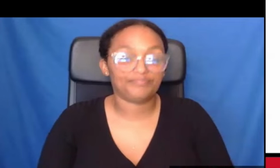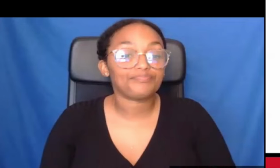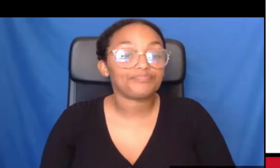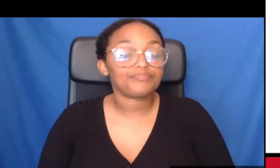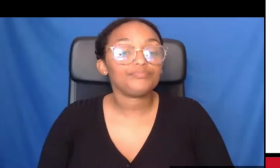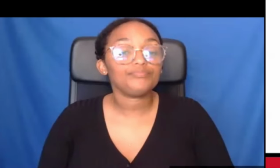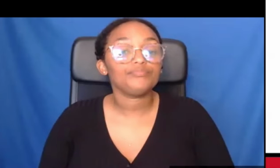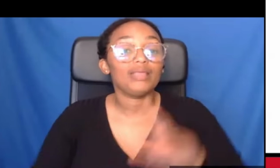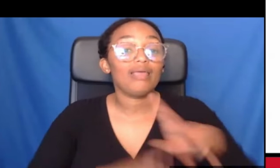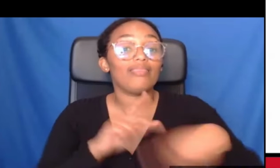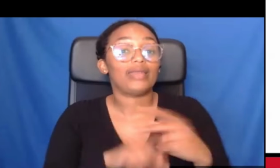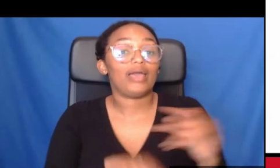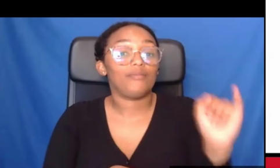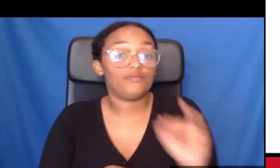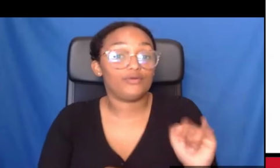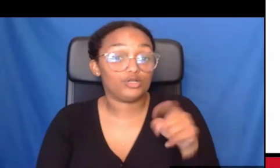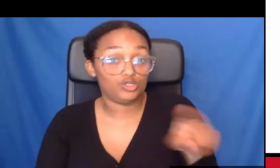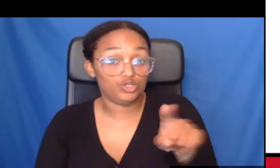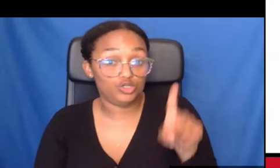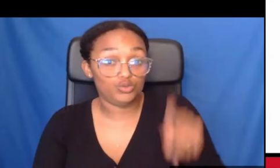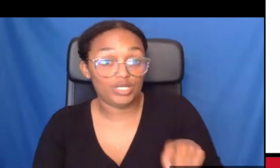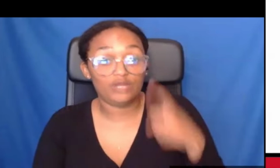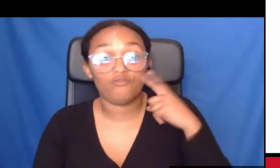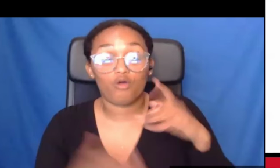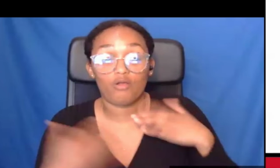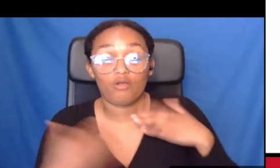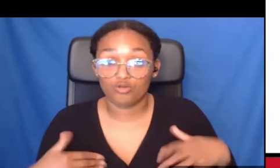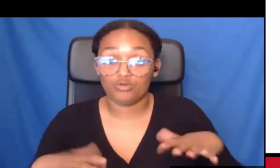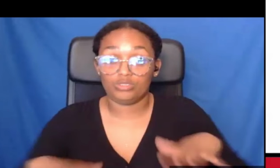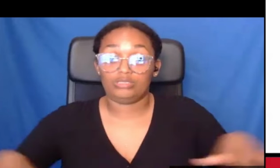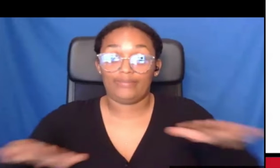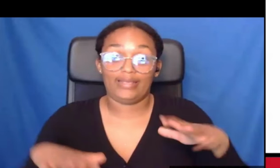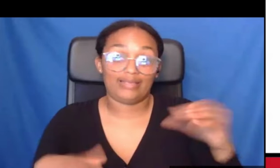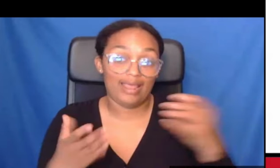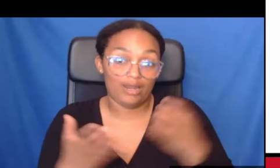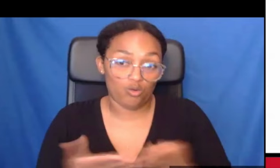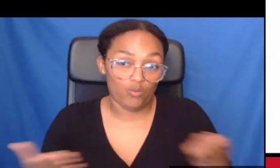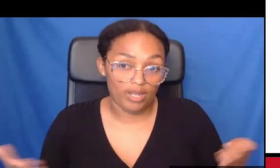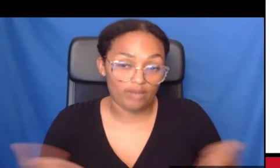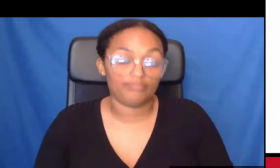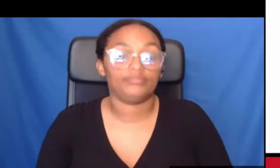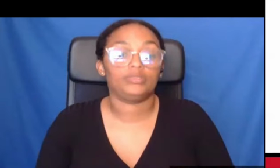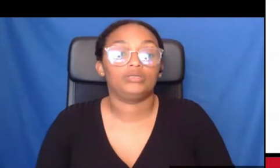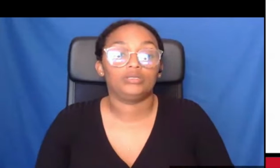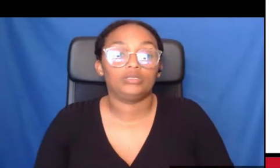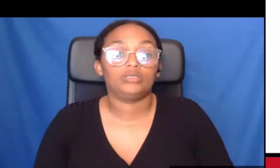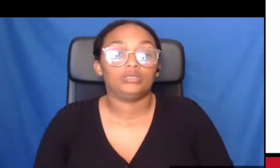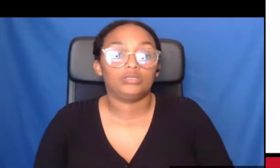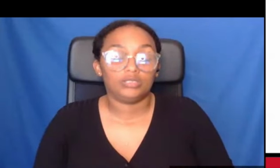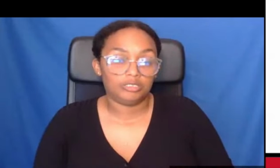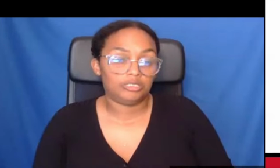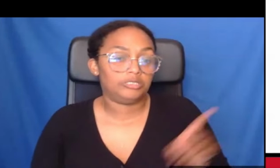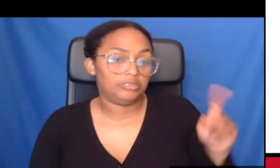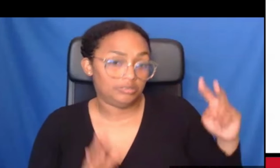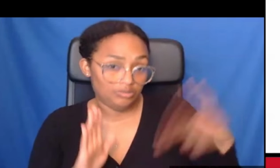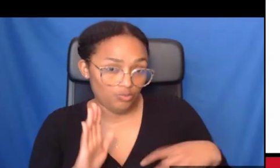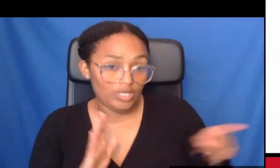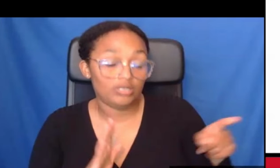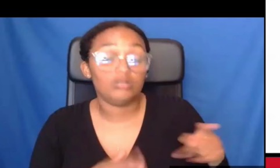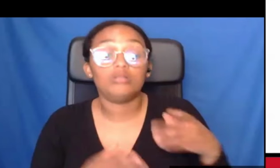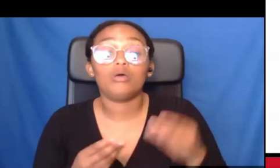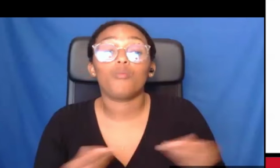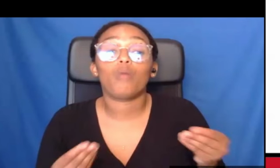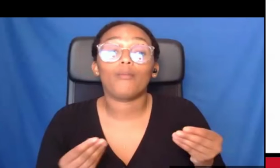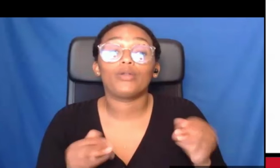your physical space and equipment? Property insurance protects small business owners from losses due to damage to their